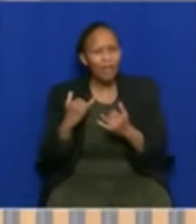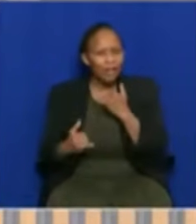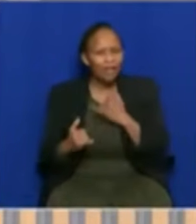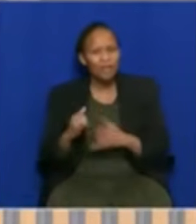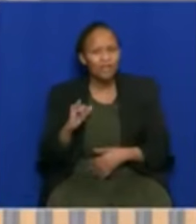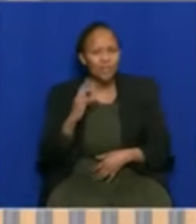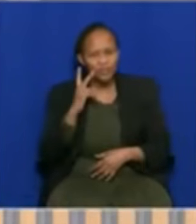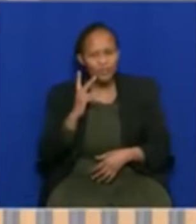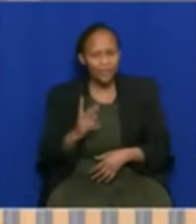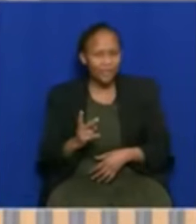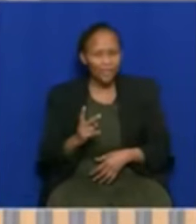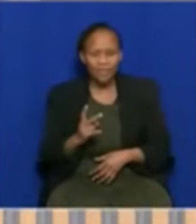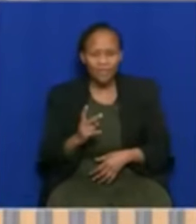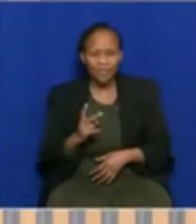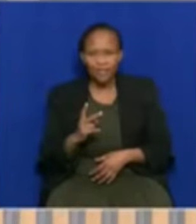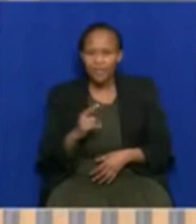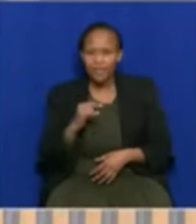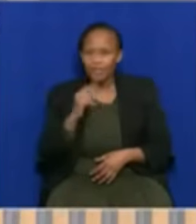have picked up?